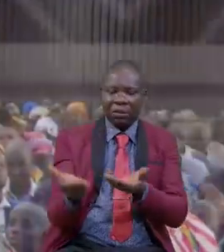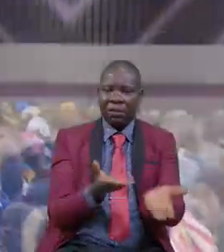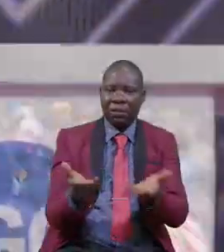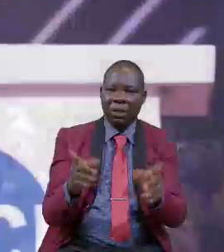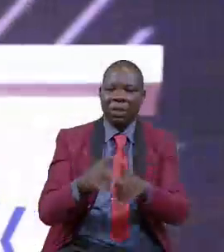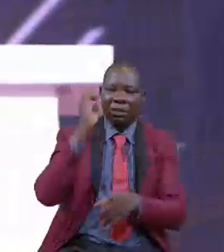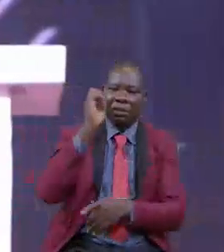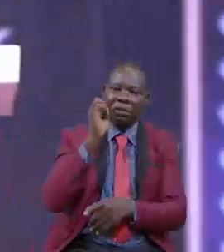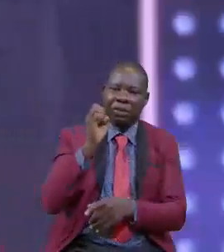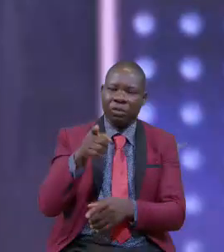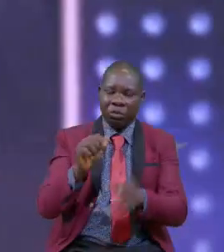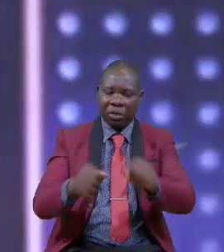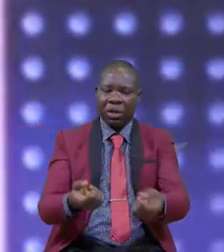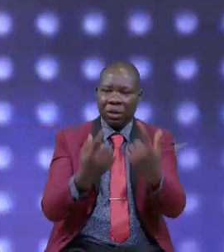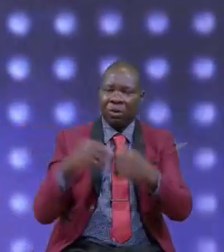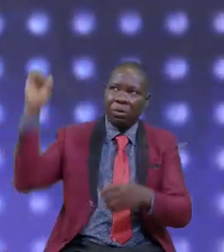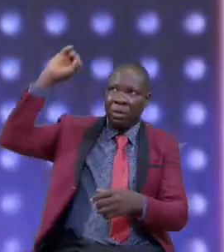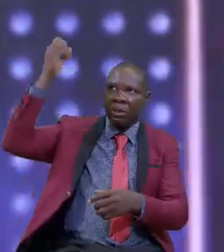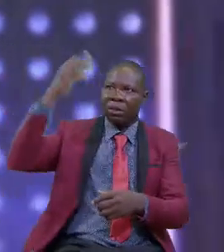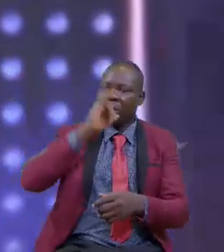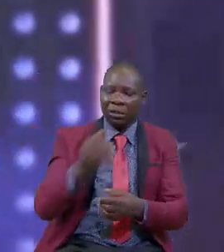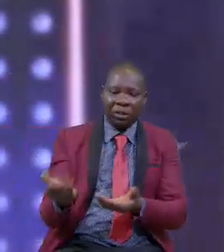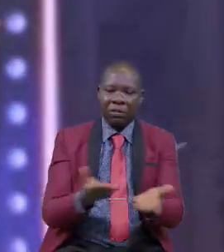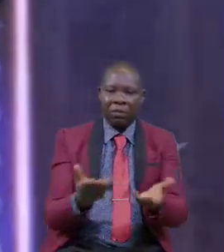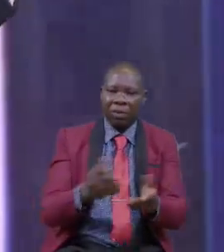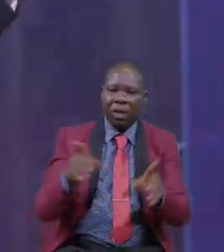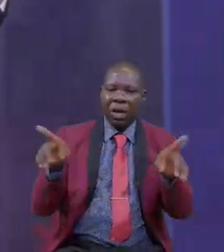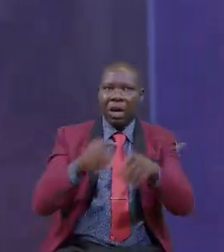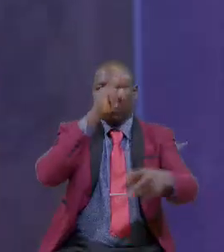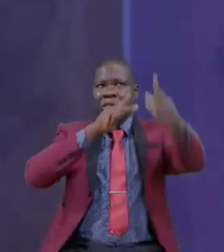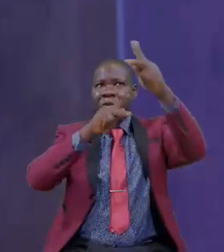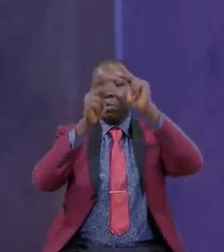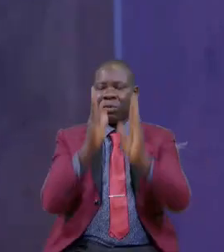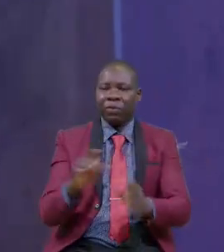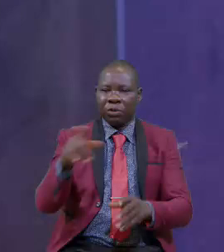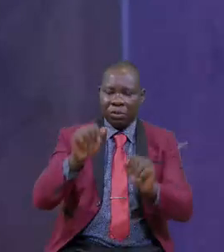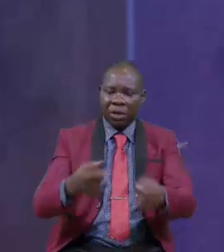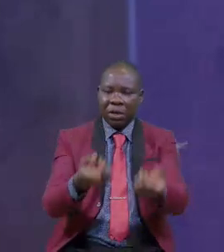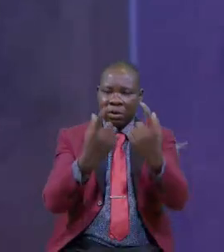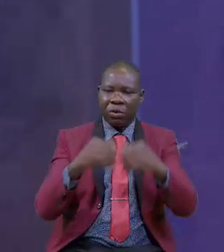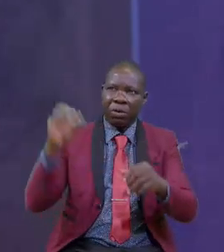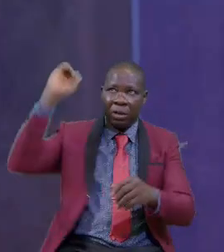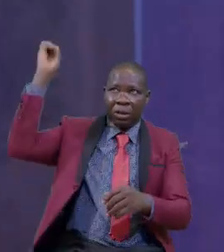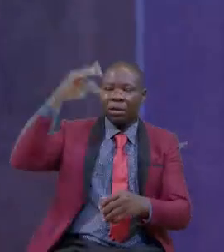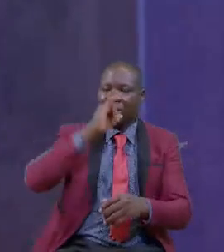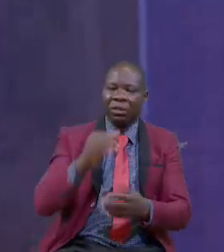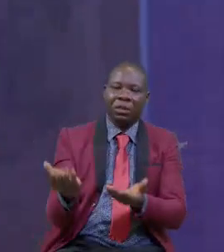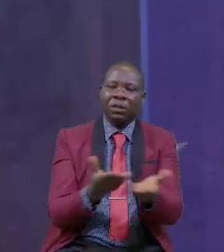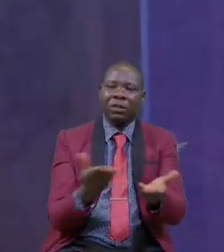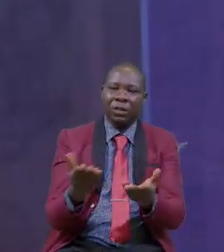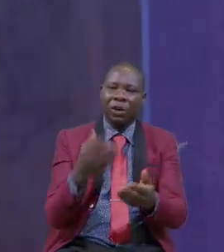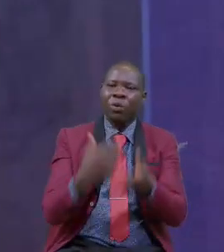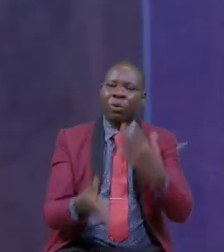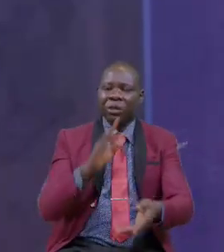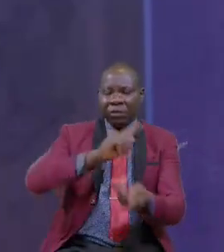you can come, grace is available. And whatever transformation or change or a new